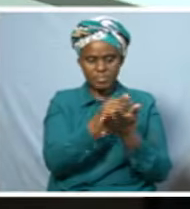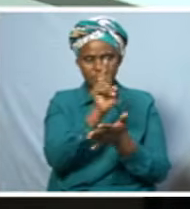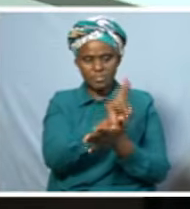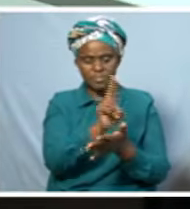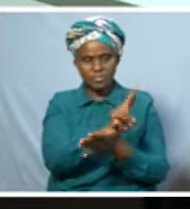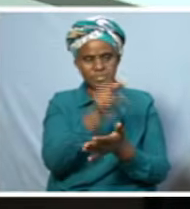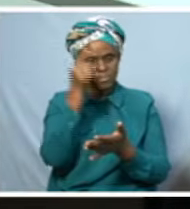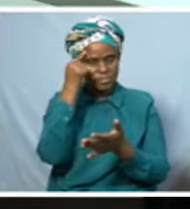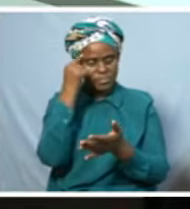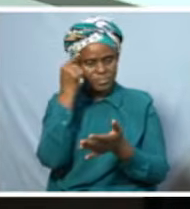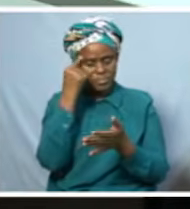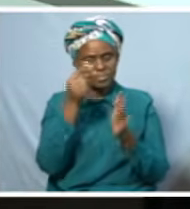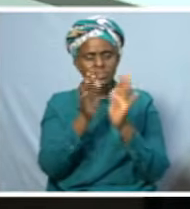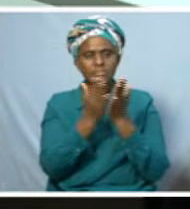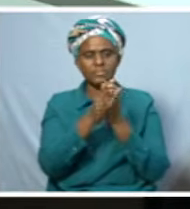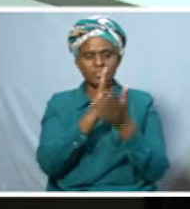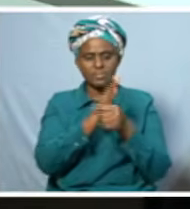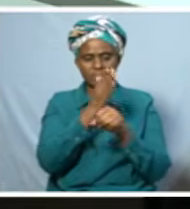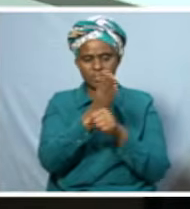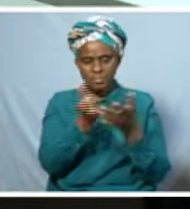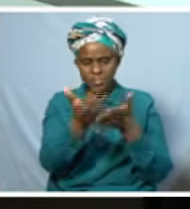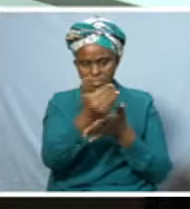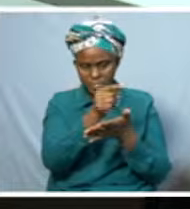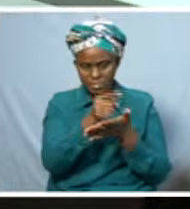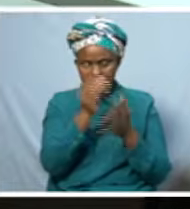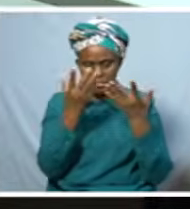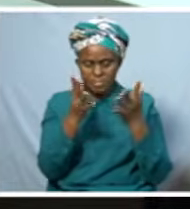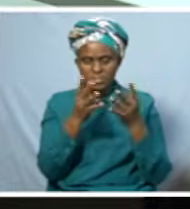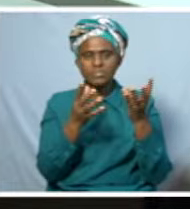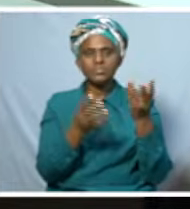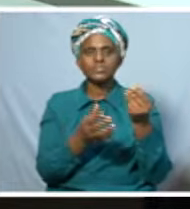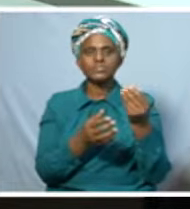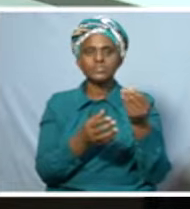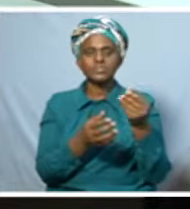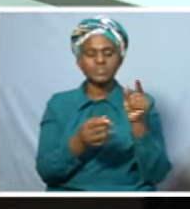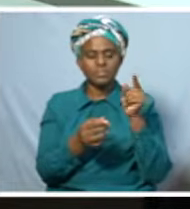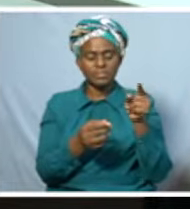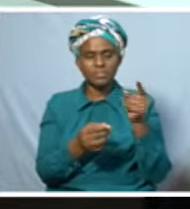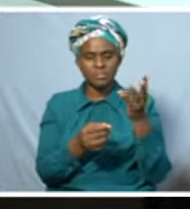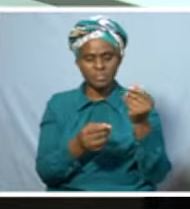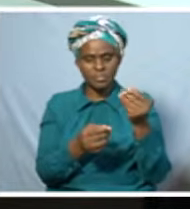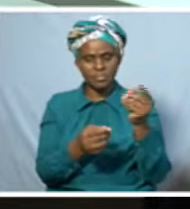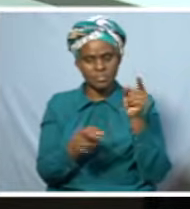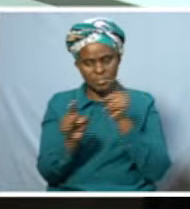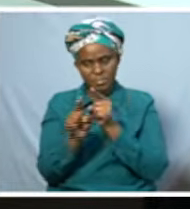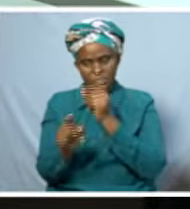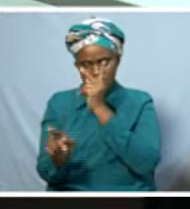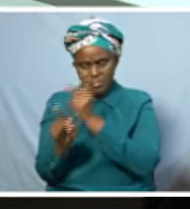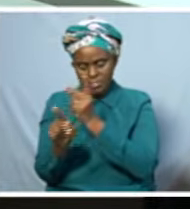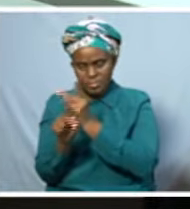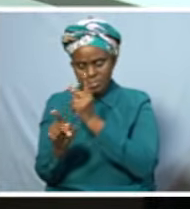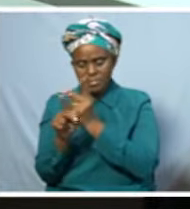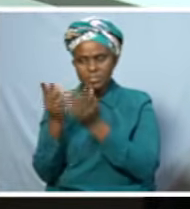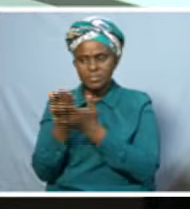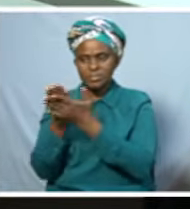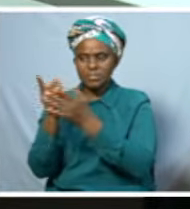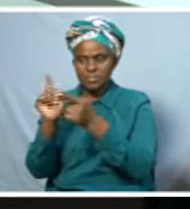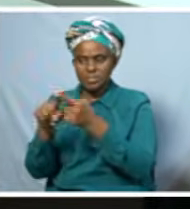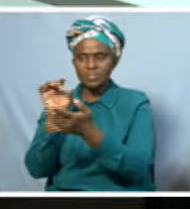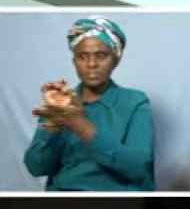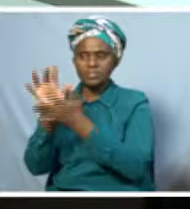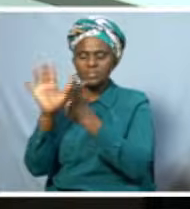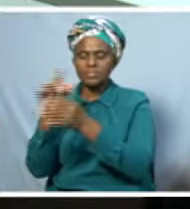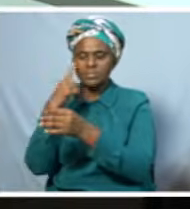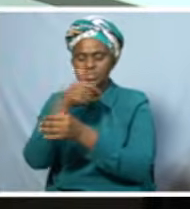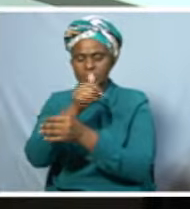government. After collecting that revenue, that money is actually forwarded to the cashier,